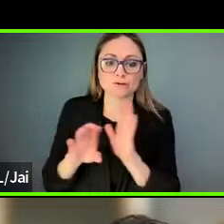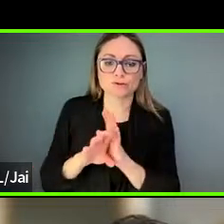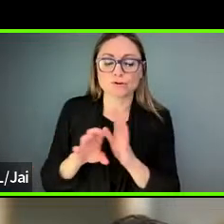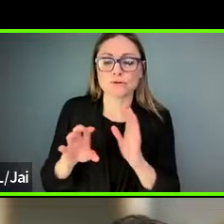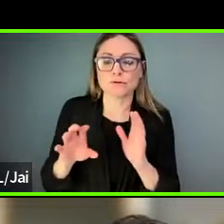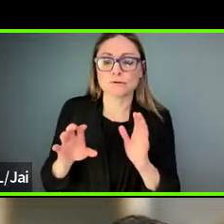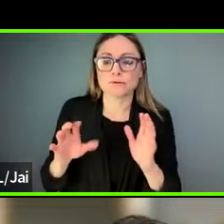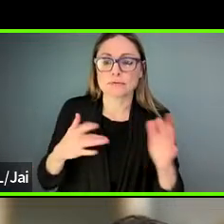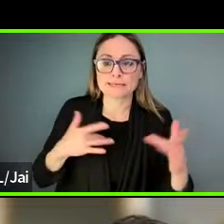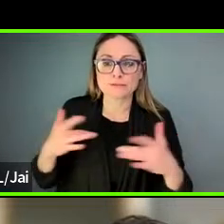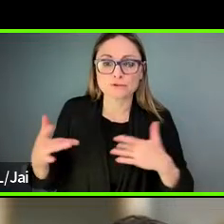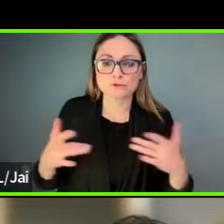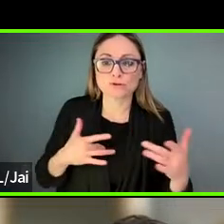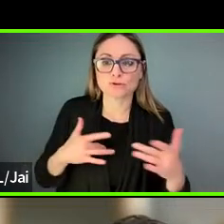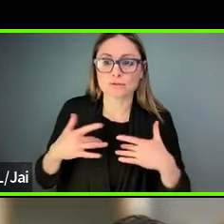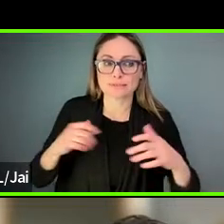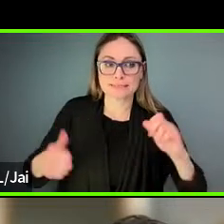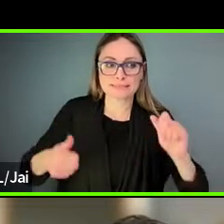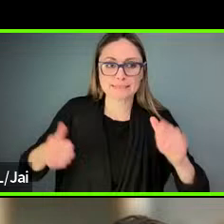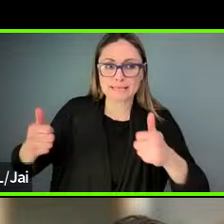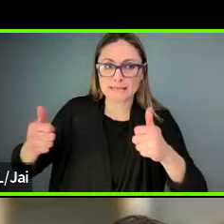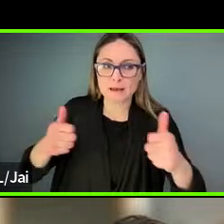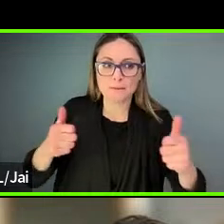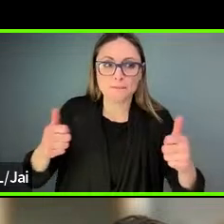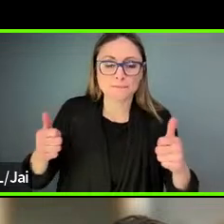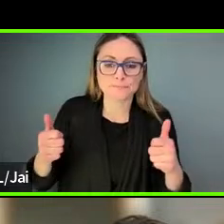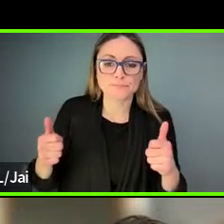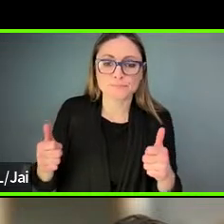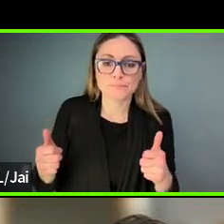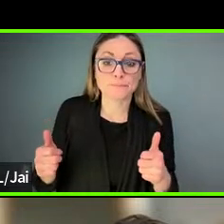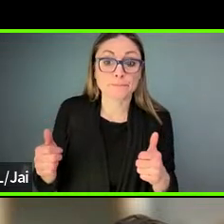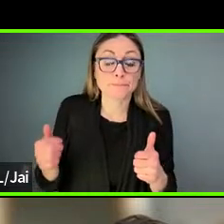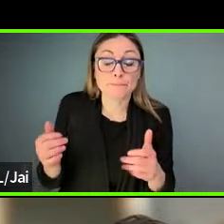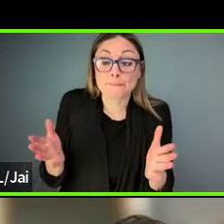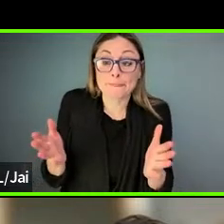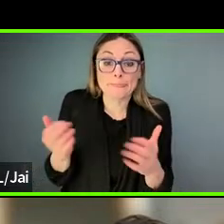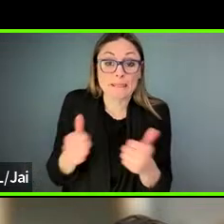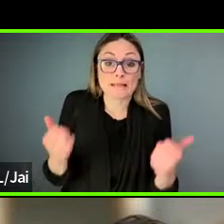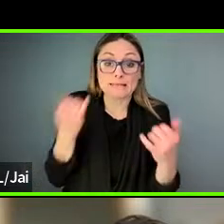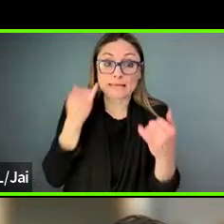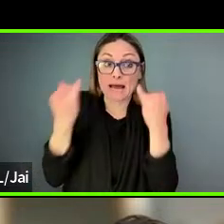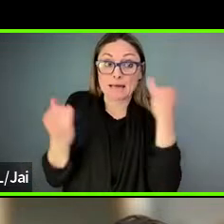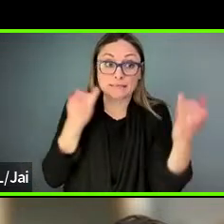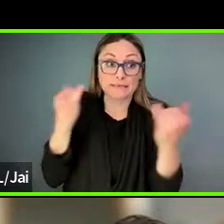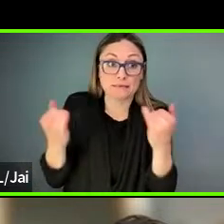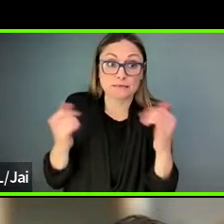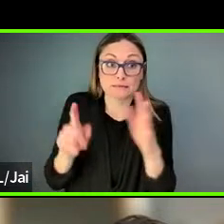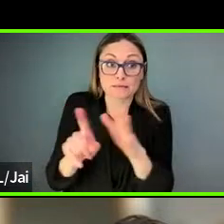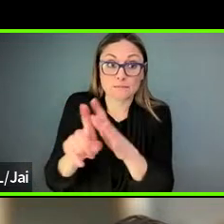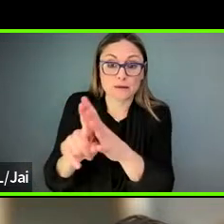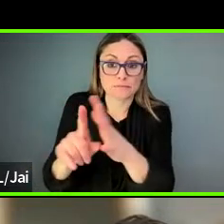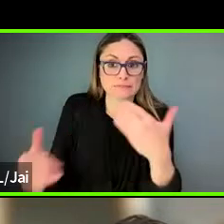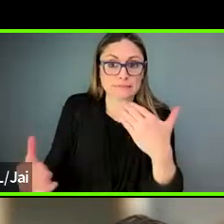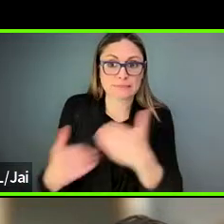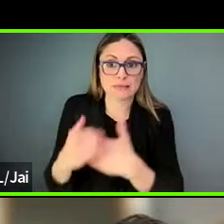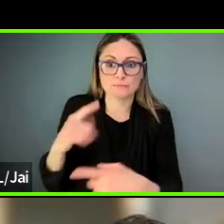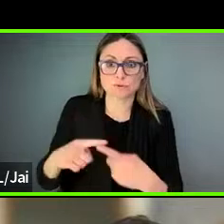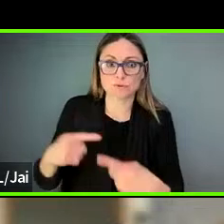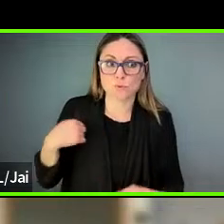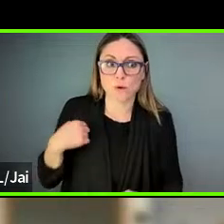concerns. So if ideas come up along the way, you can send them to us,